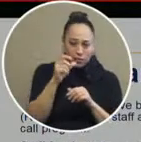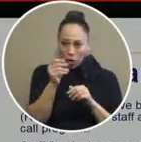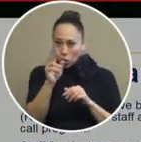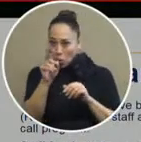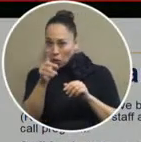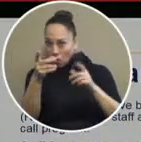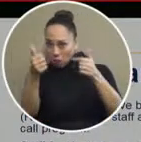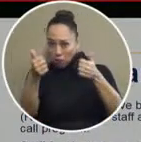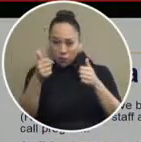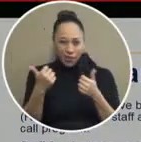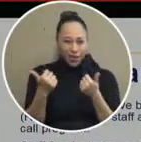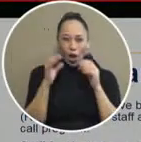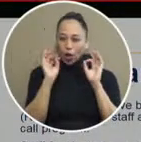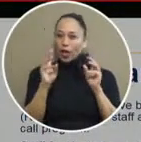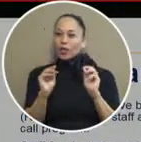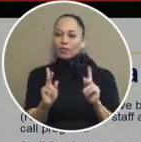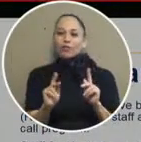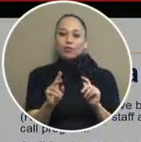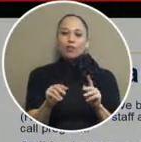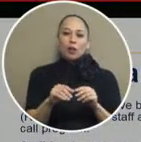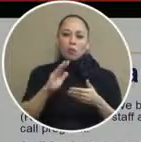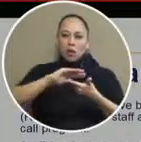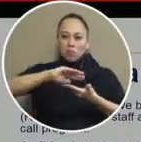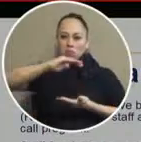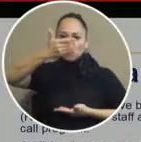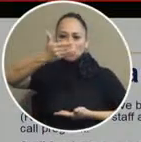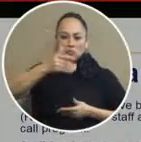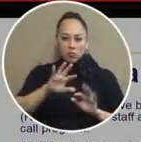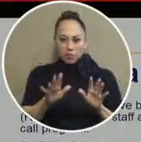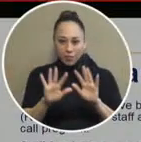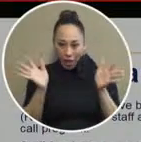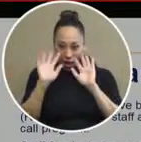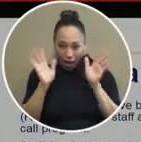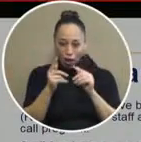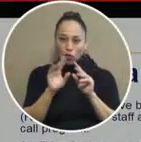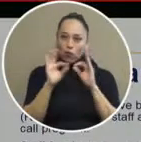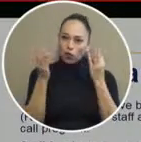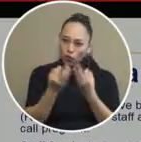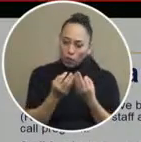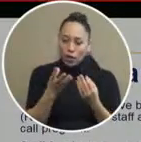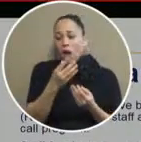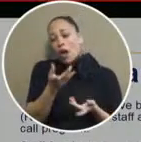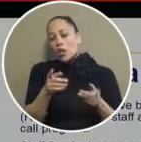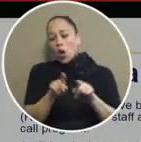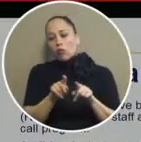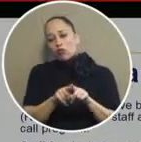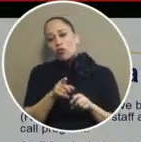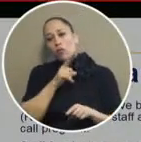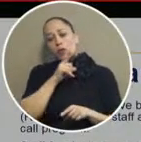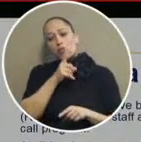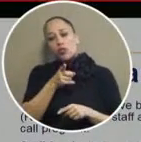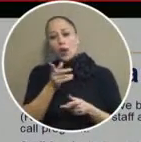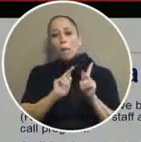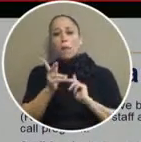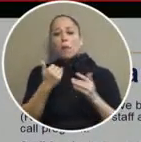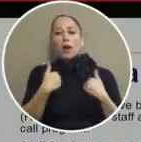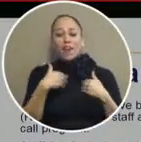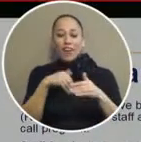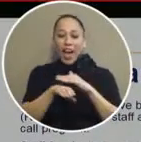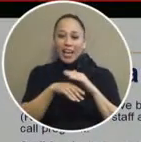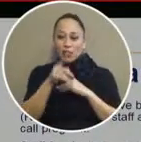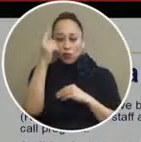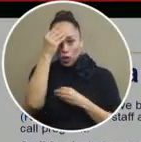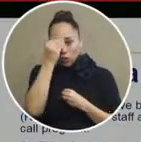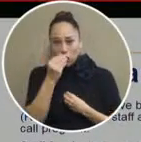neighbors, we are really getting in front of that and reminding folks that we are a family. But we are also making sure that people have access to the information, the